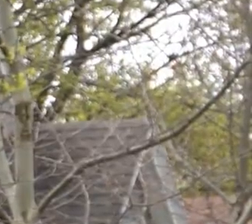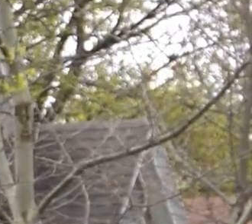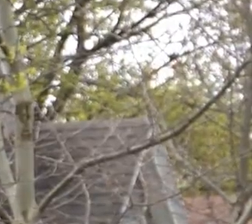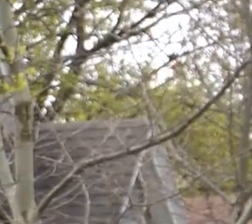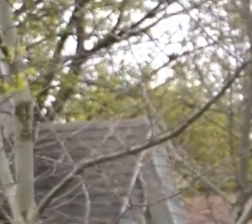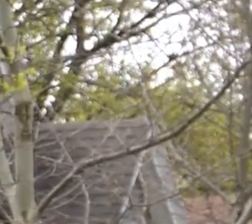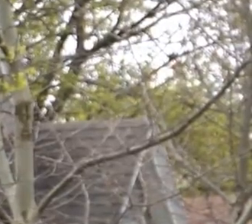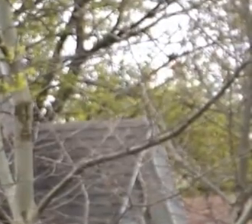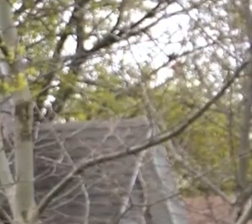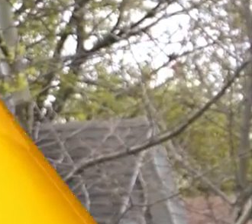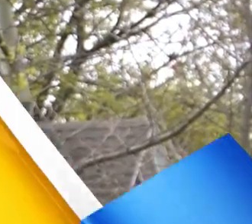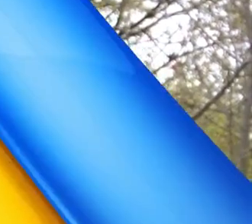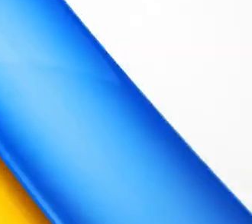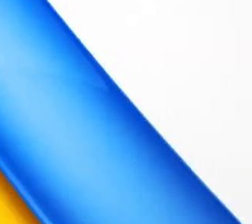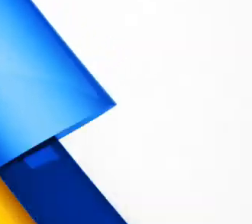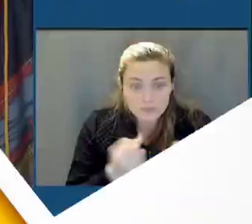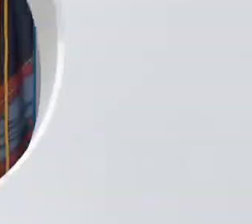problem.